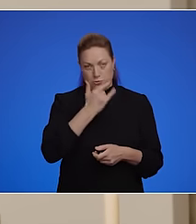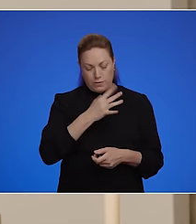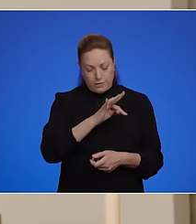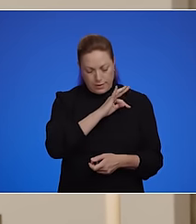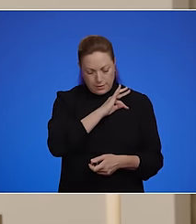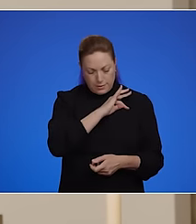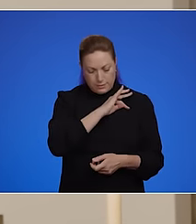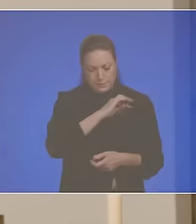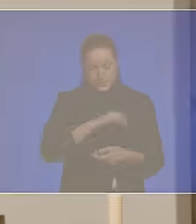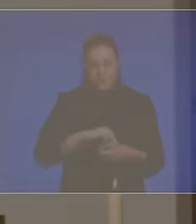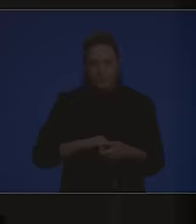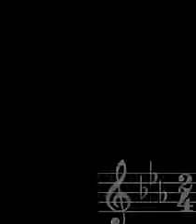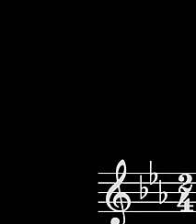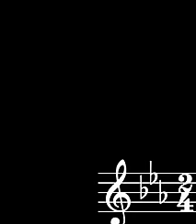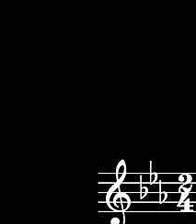The mystery of faith.